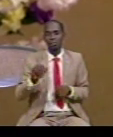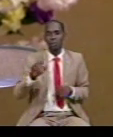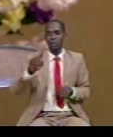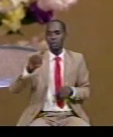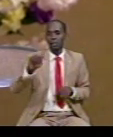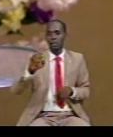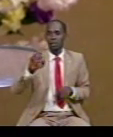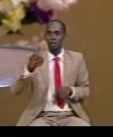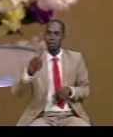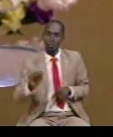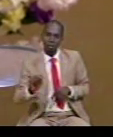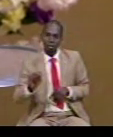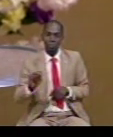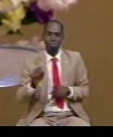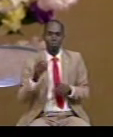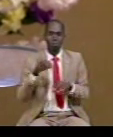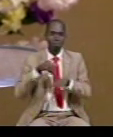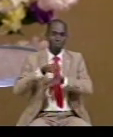with the Lord.